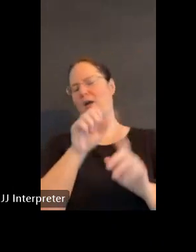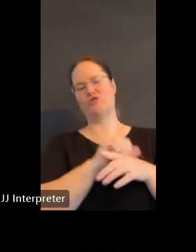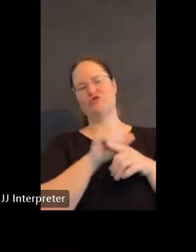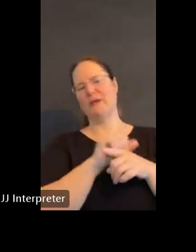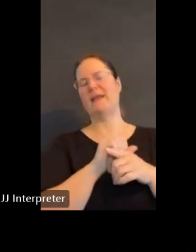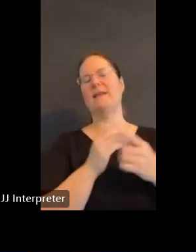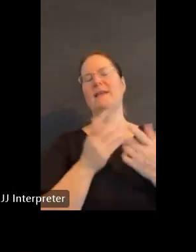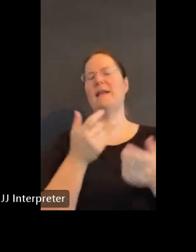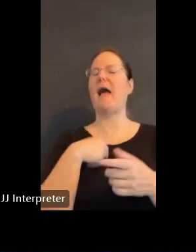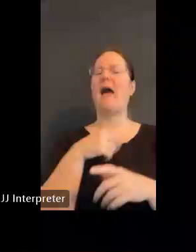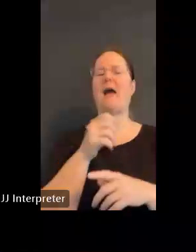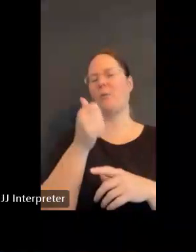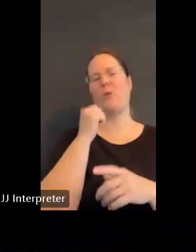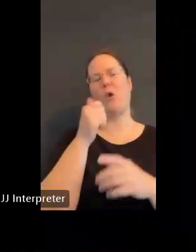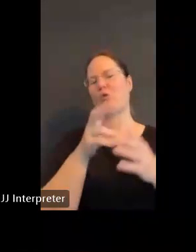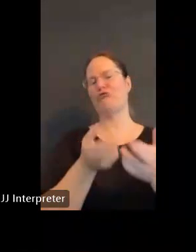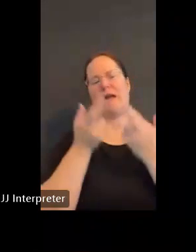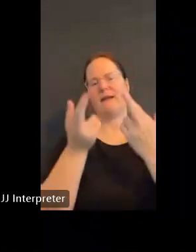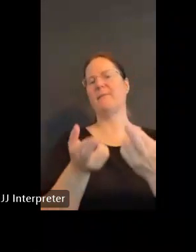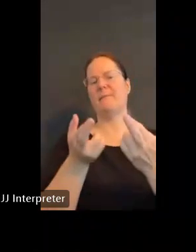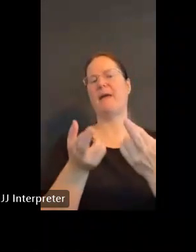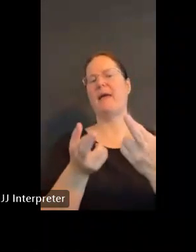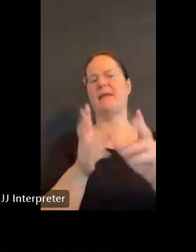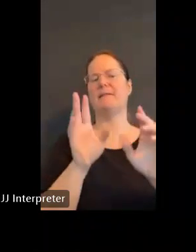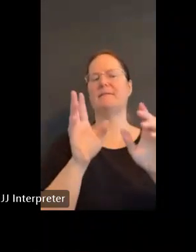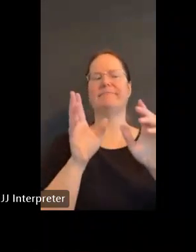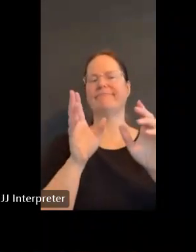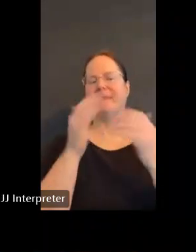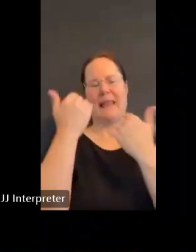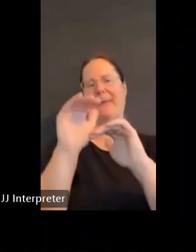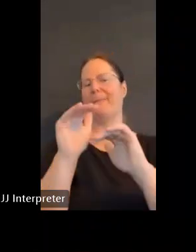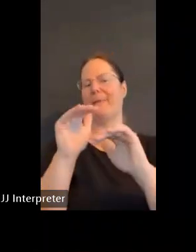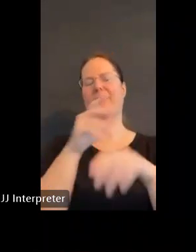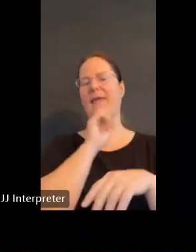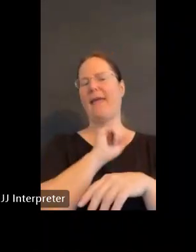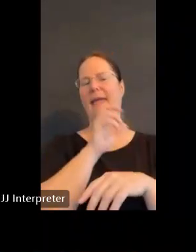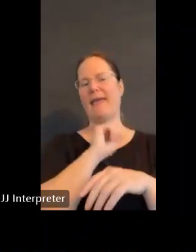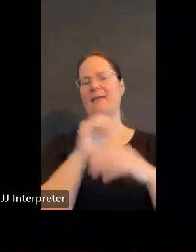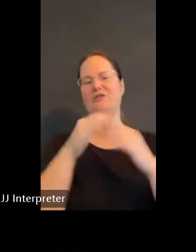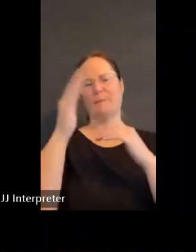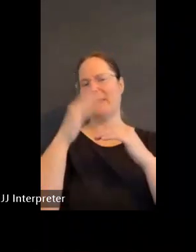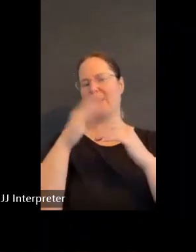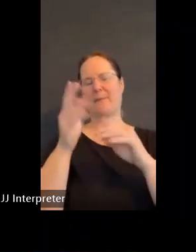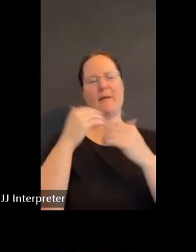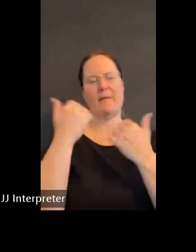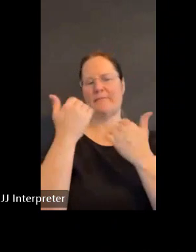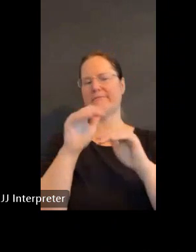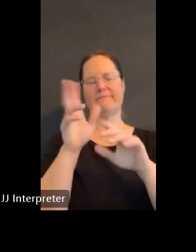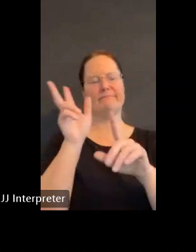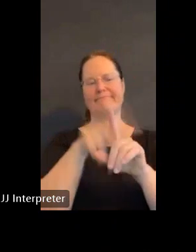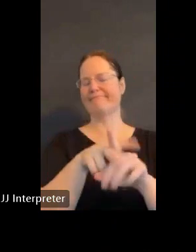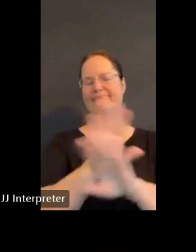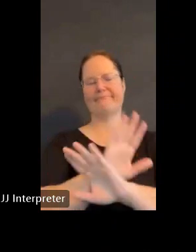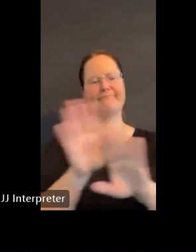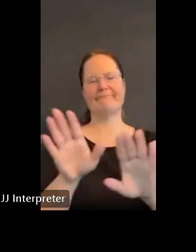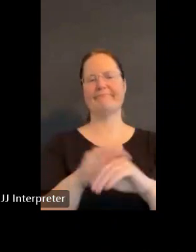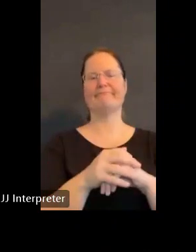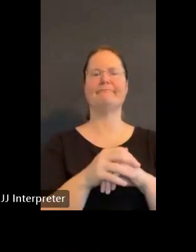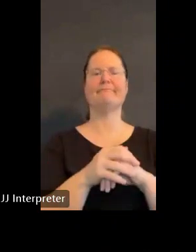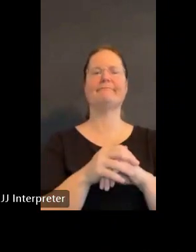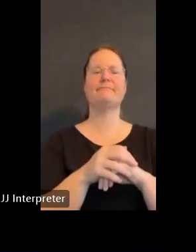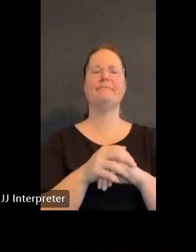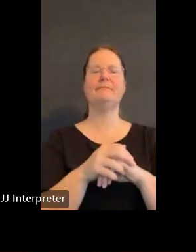would not recommend putting any type of age restrictions on assistance animals. I see